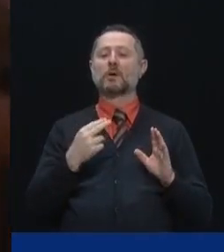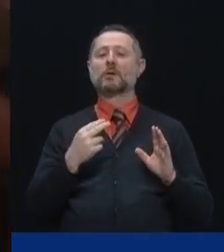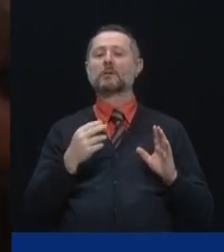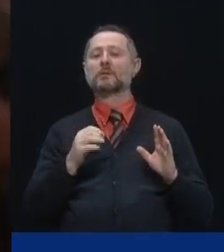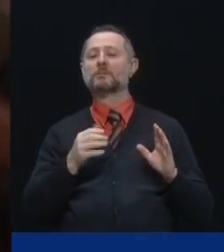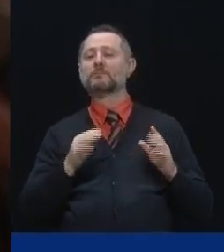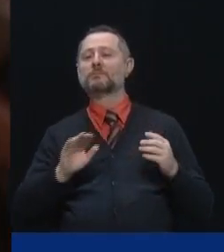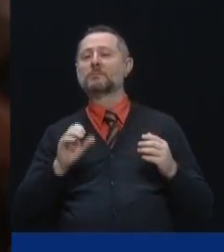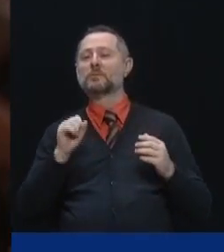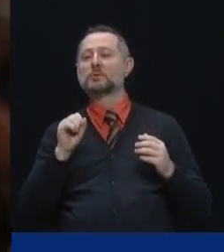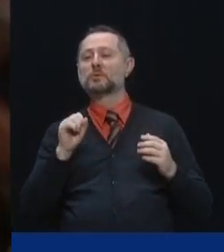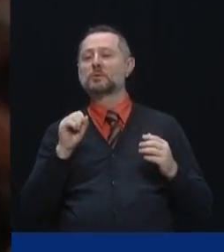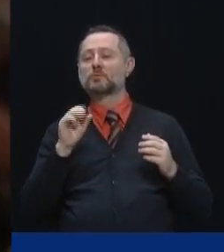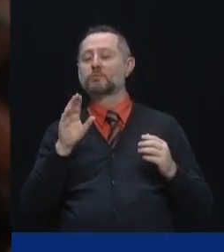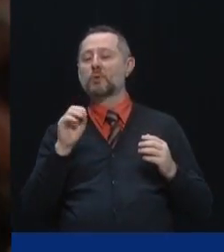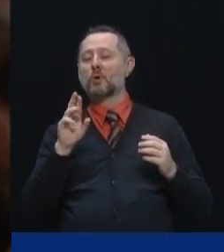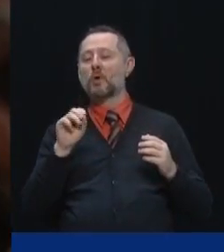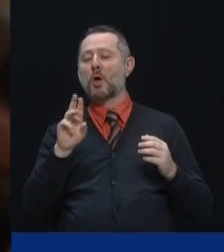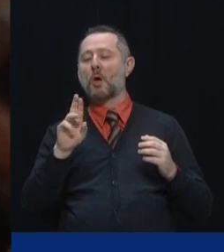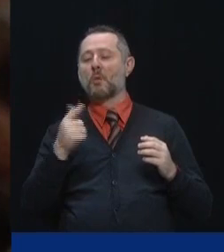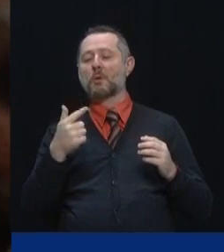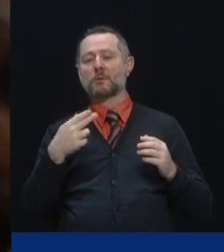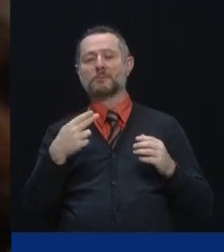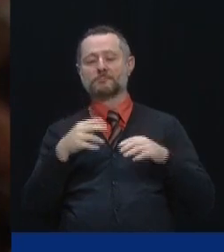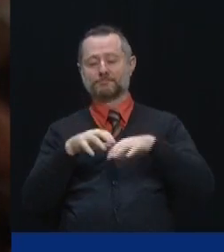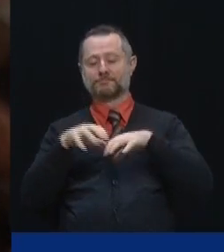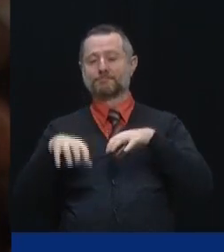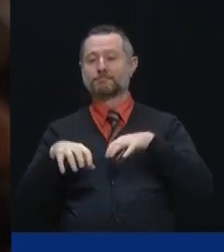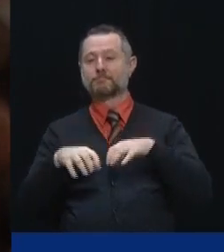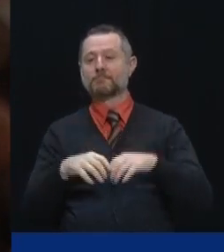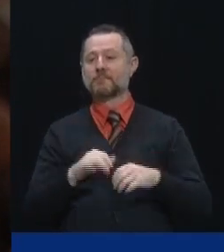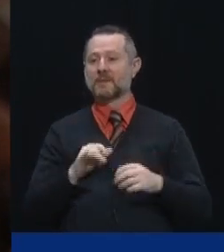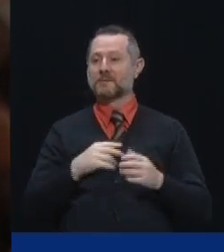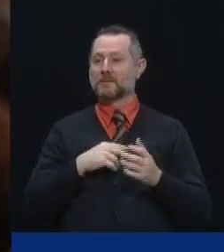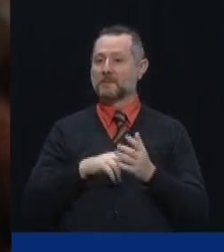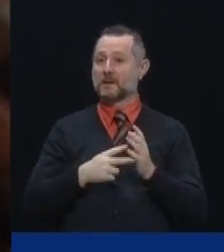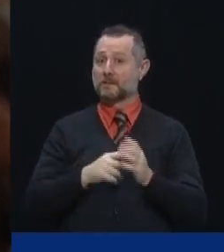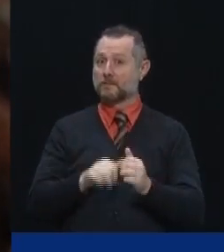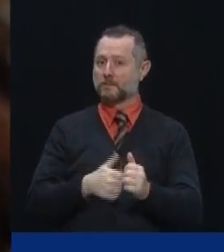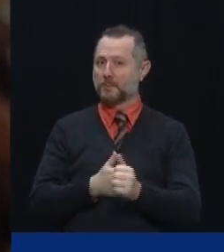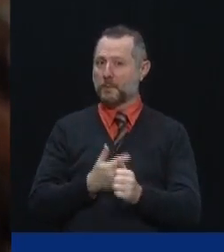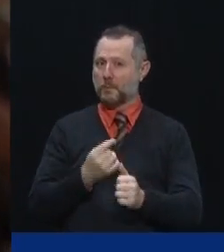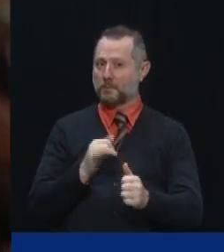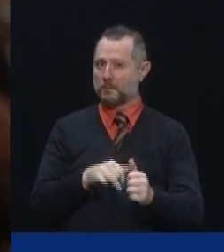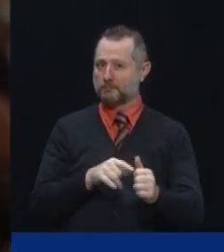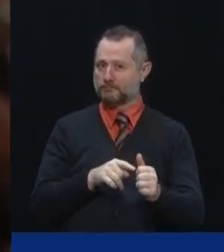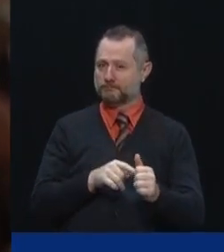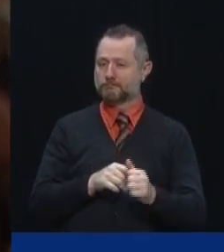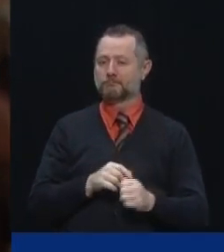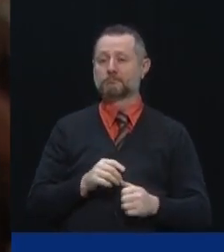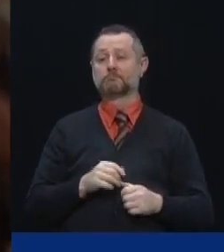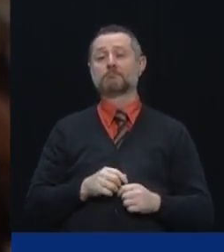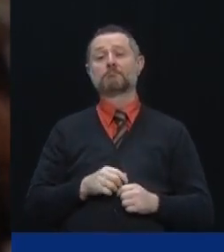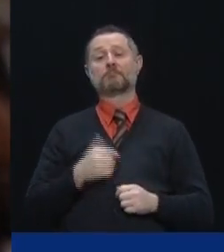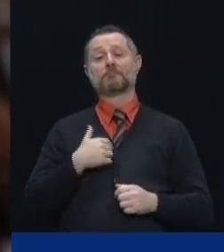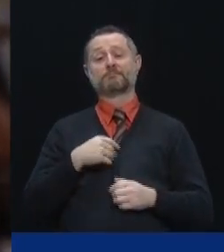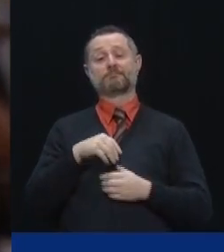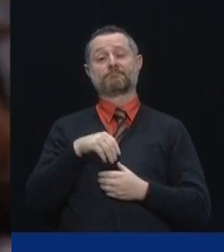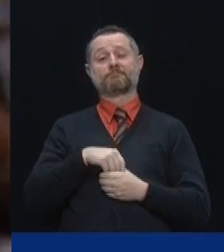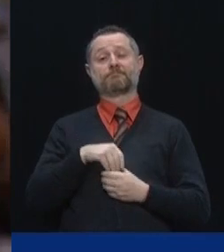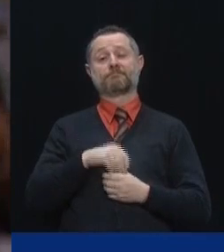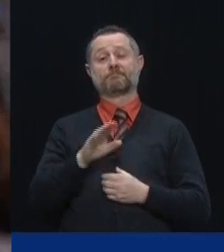Now, there is a meaning in that, outer borough. There is no inner borough,